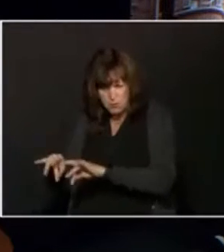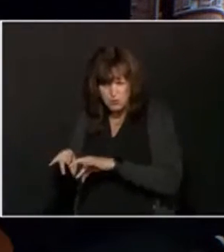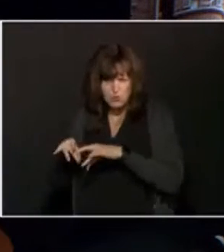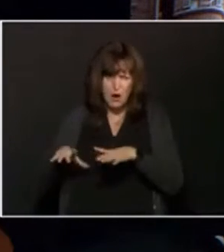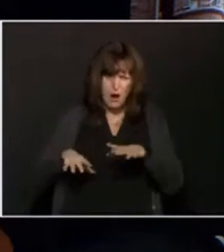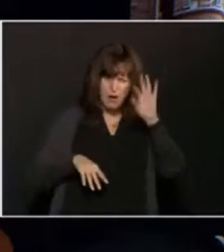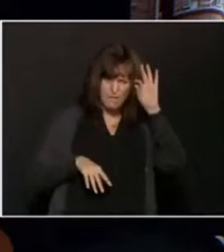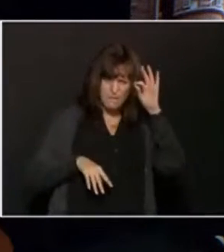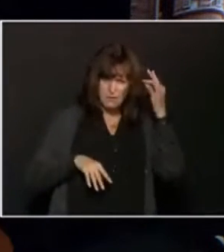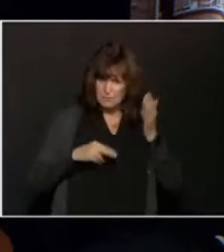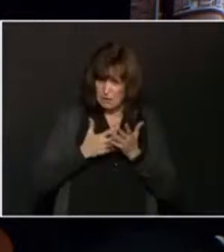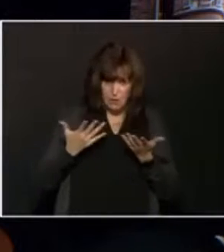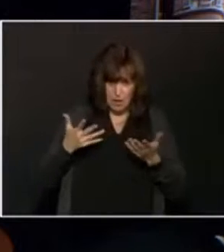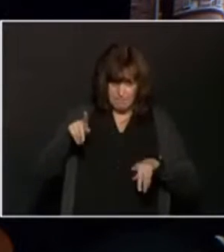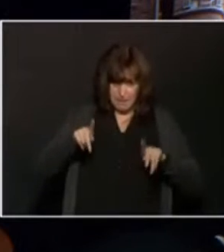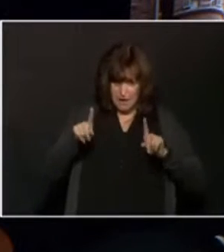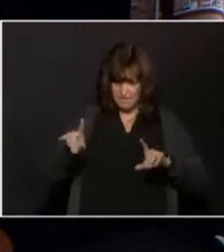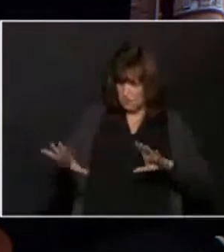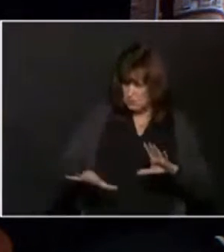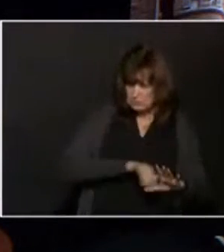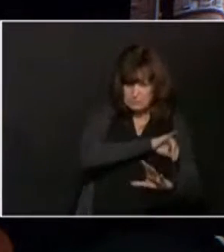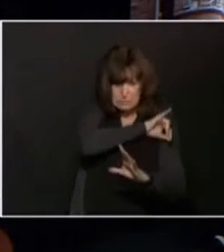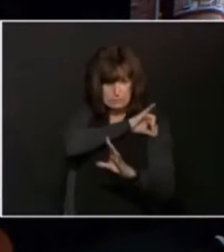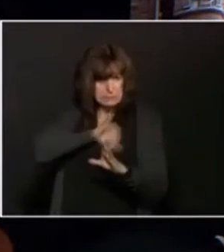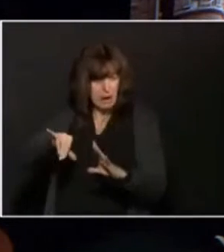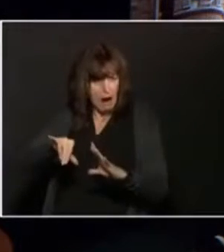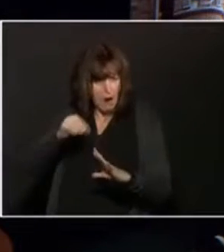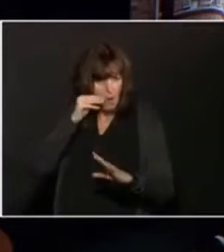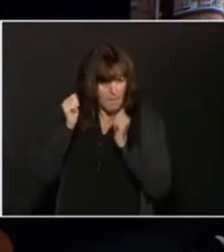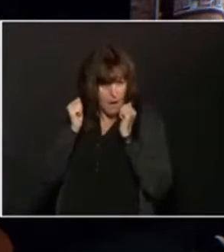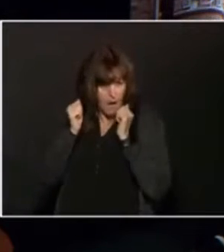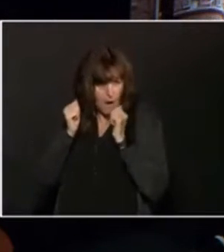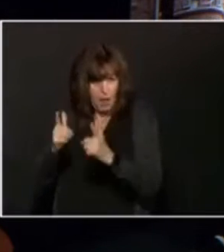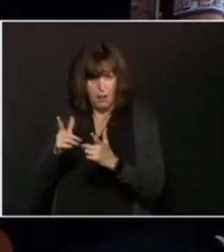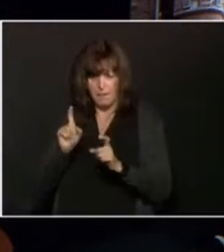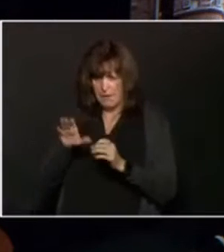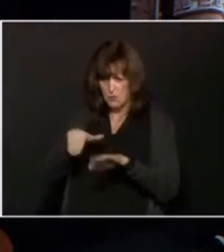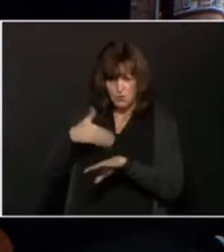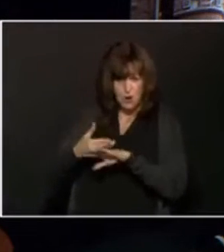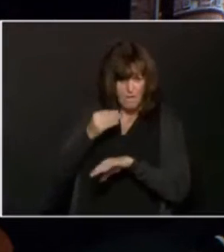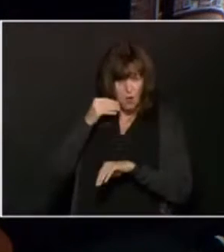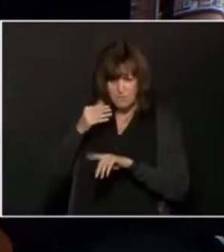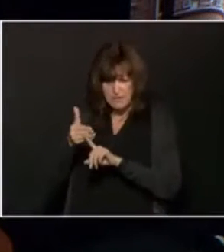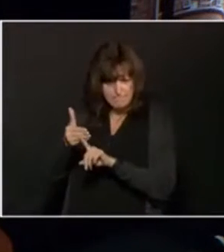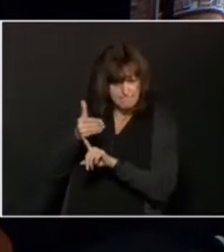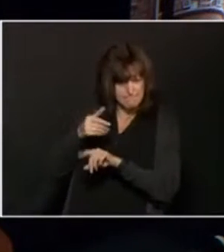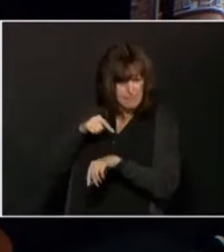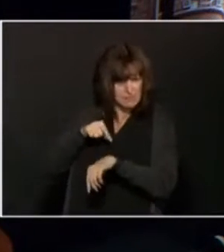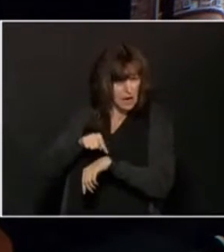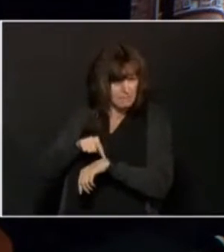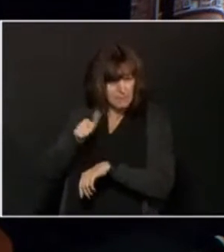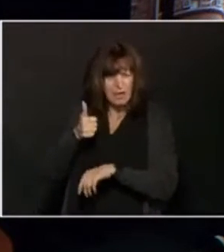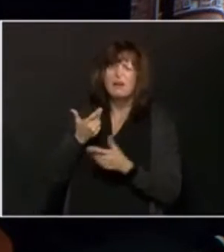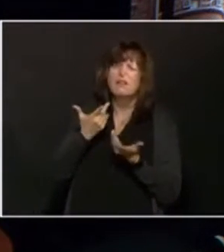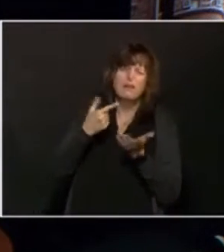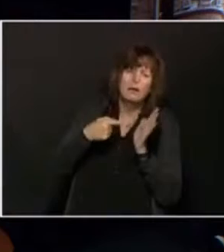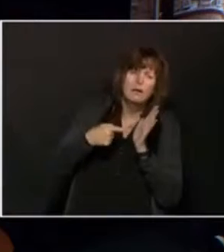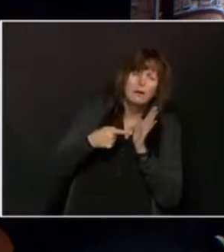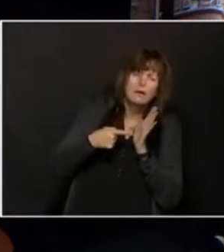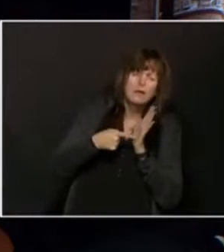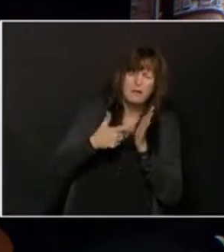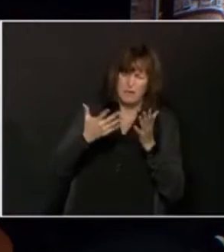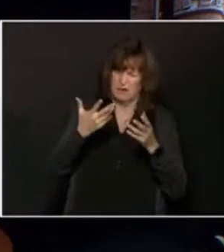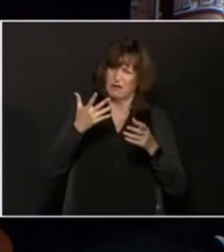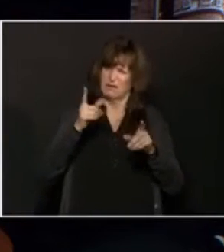stay-at-home orders? Can you just explain to the public that's looking at that term, hard lockdown, and tell us what that means? Sure.